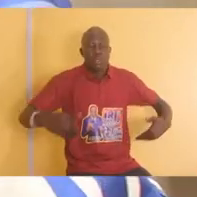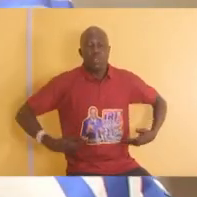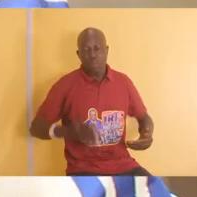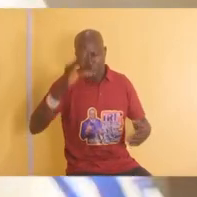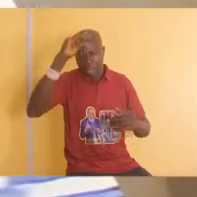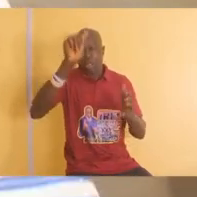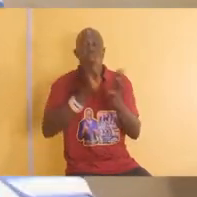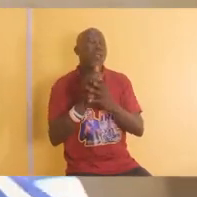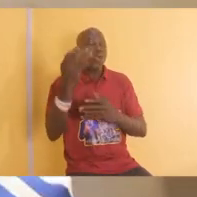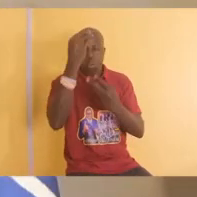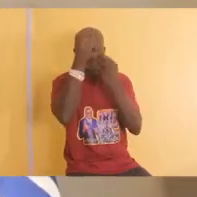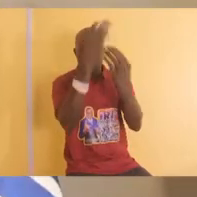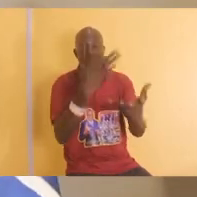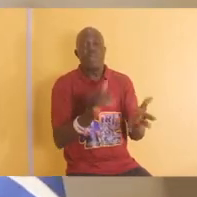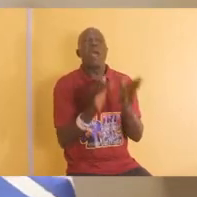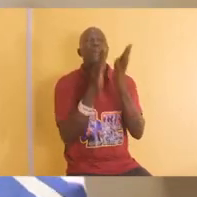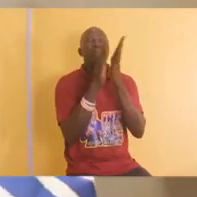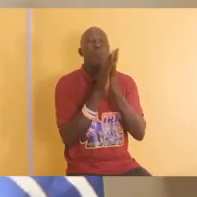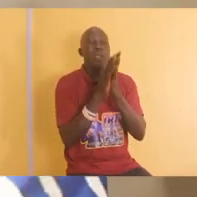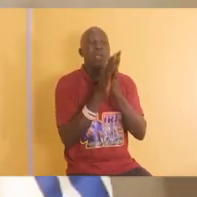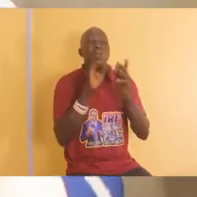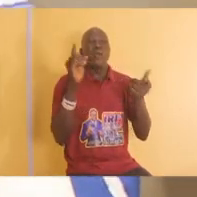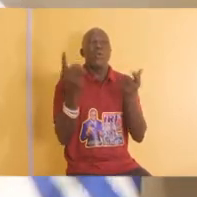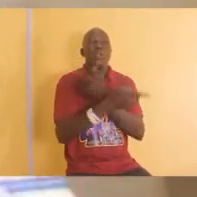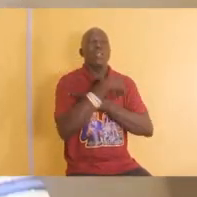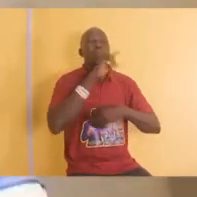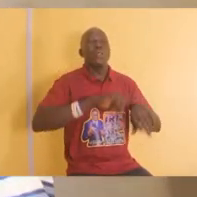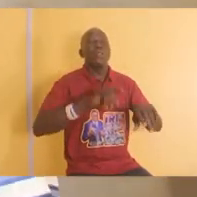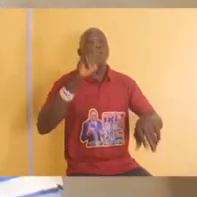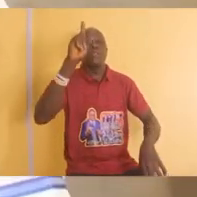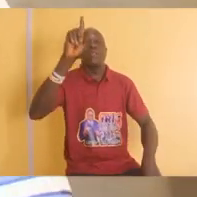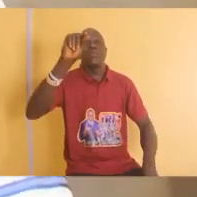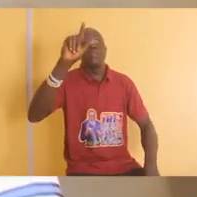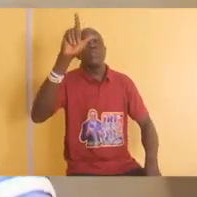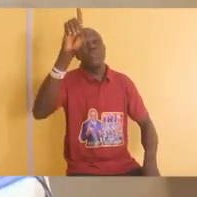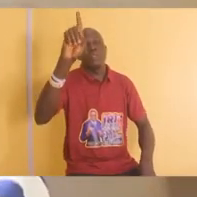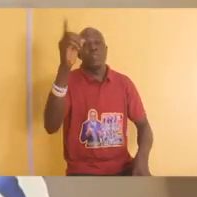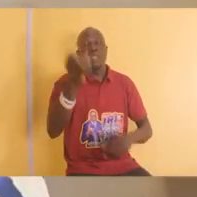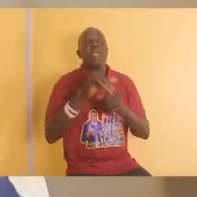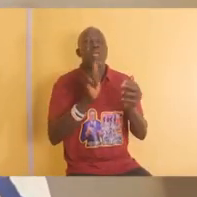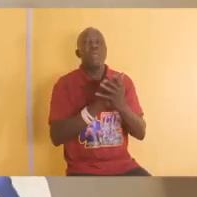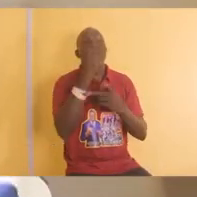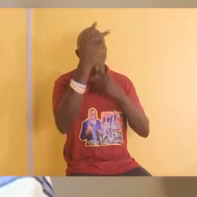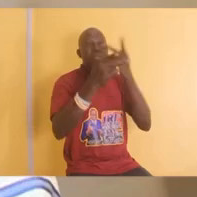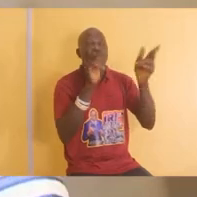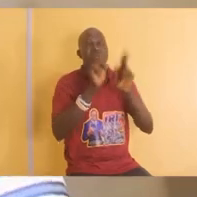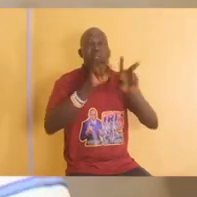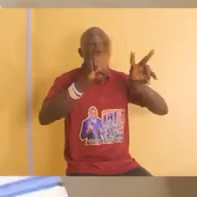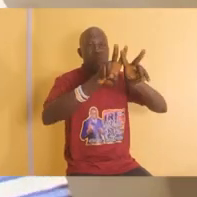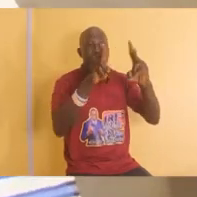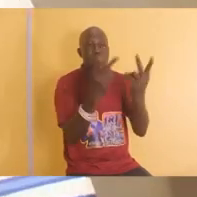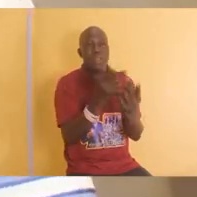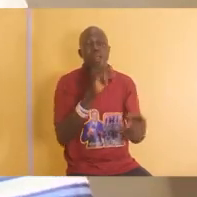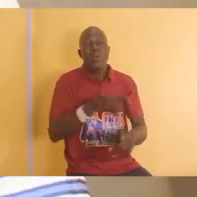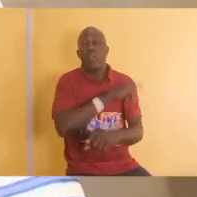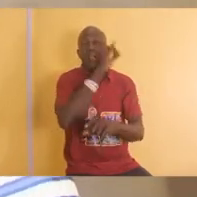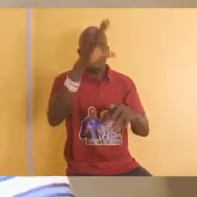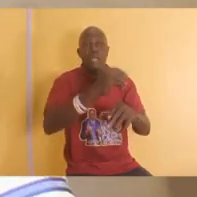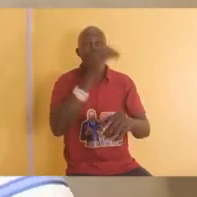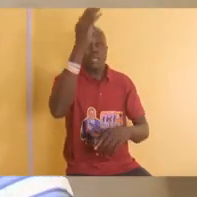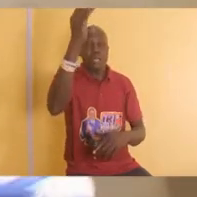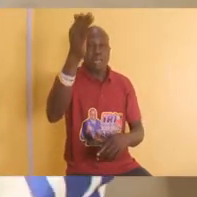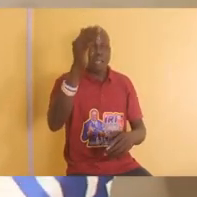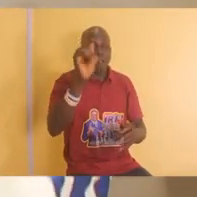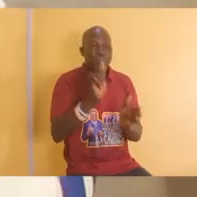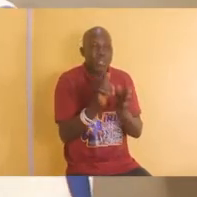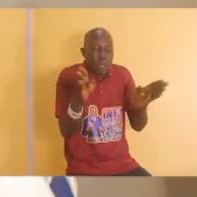man, and pray. On just about 21 days. The day he come, on just about the logo. Oh, you see, he went to his village. But on my debe, when he